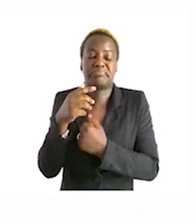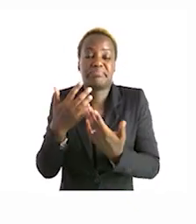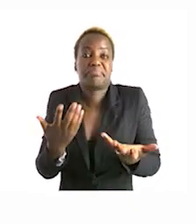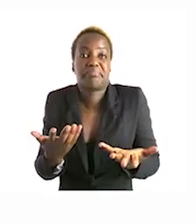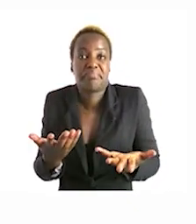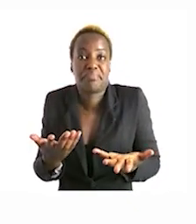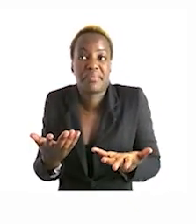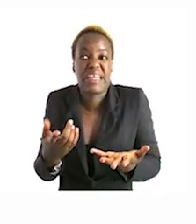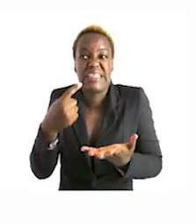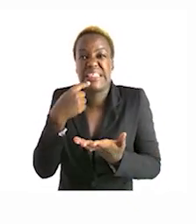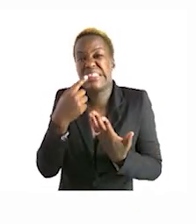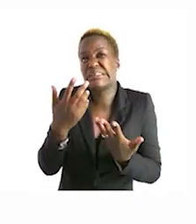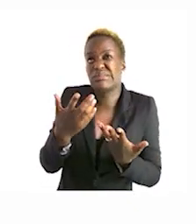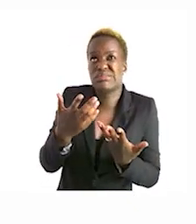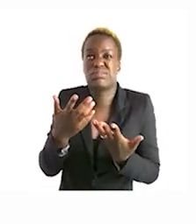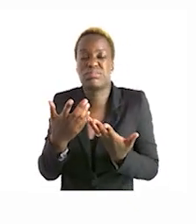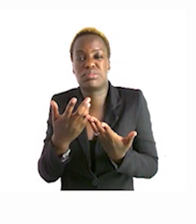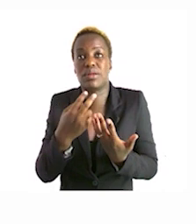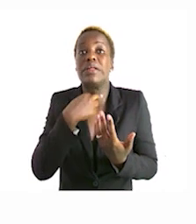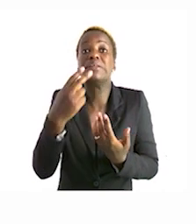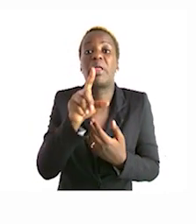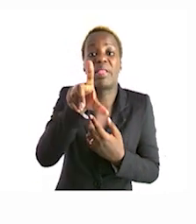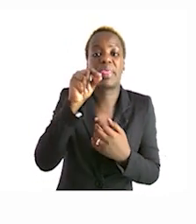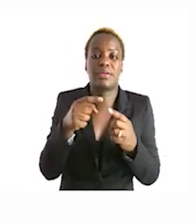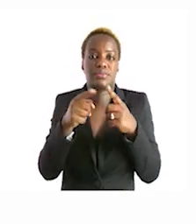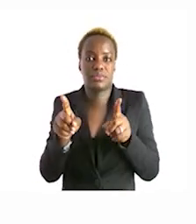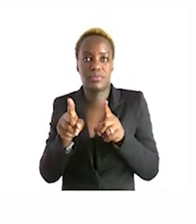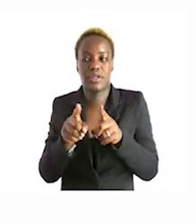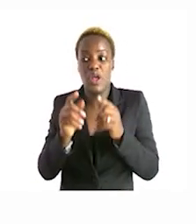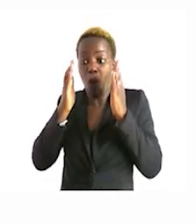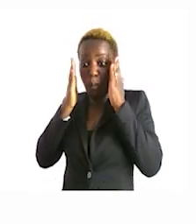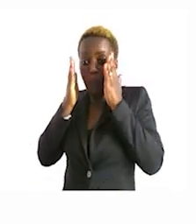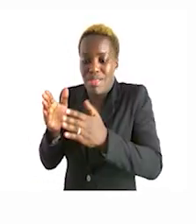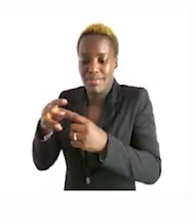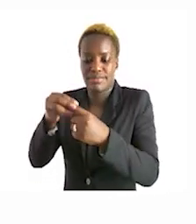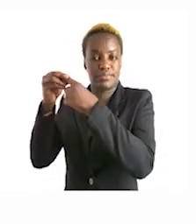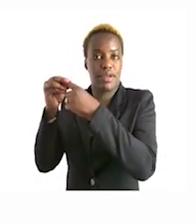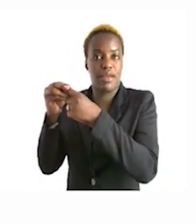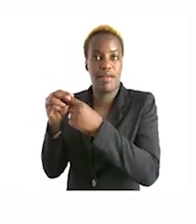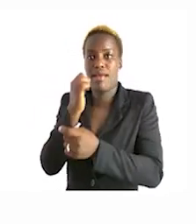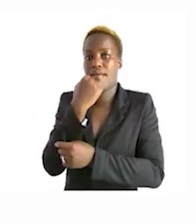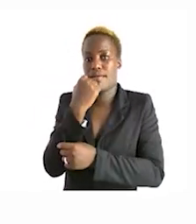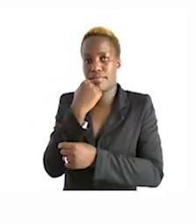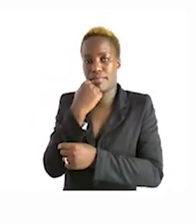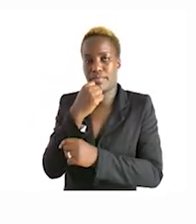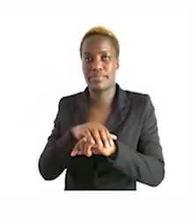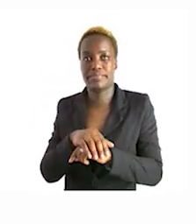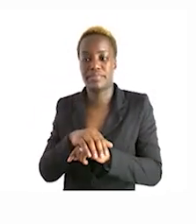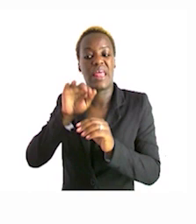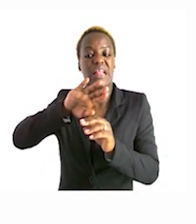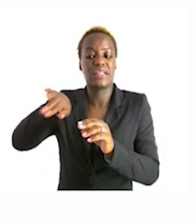can pronounce the word the differently as to the apple. All right, because it's article,